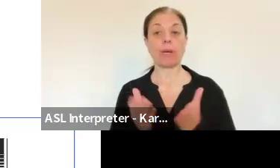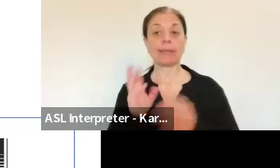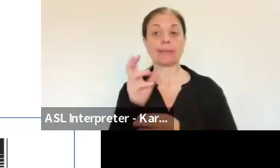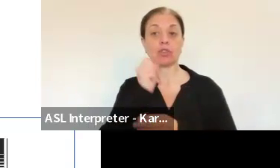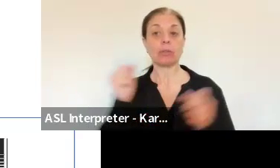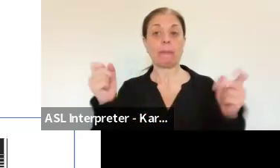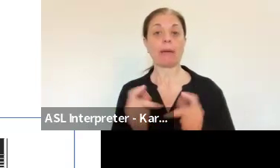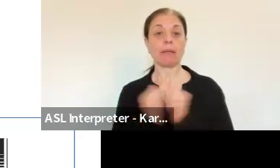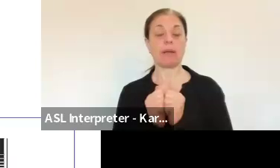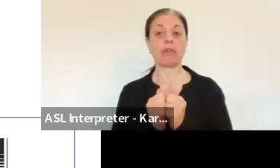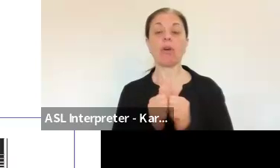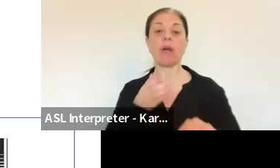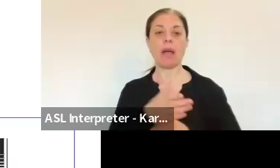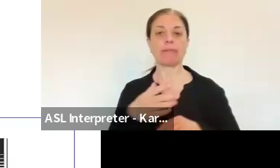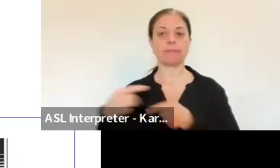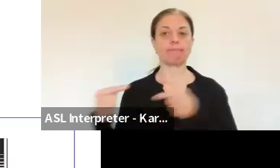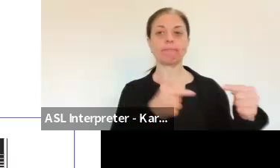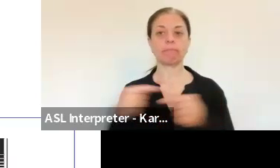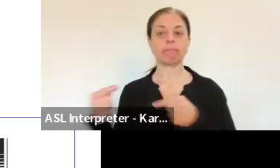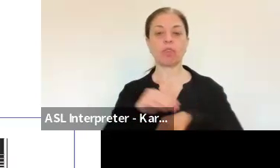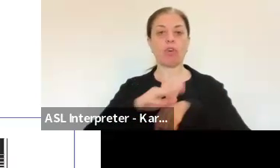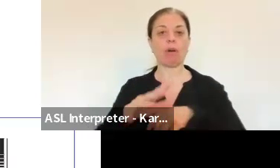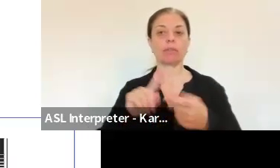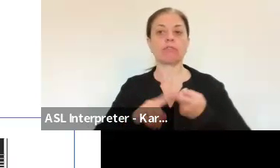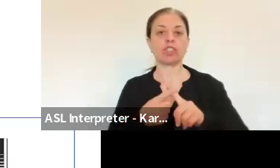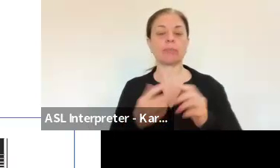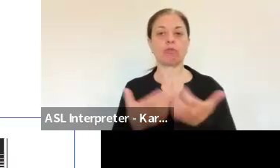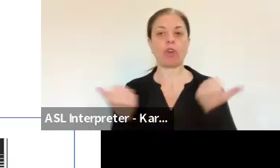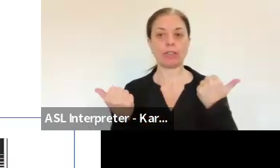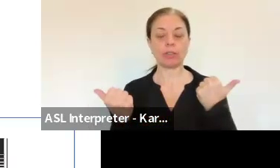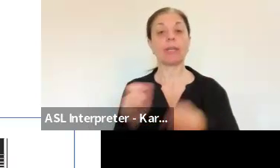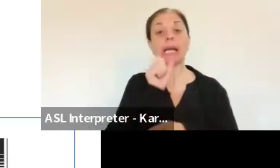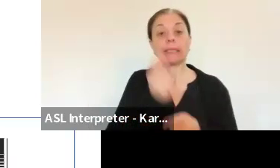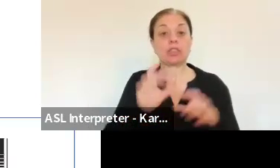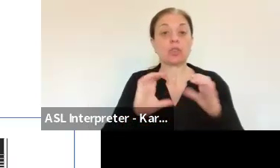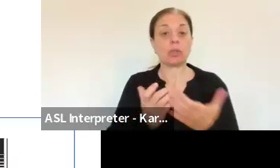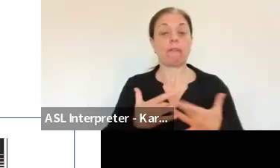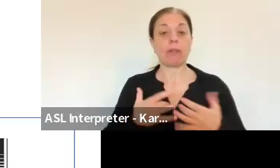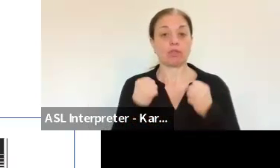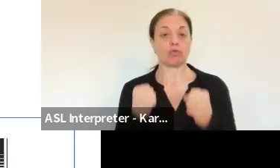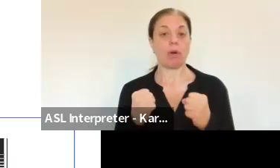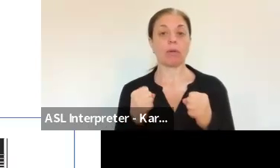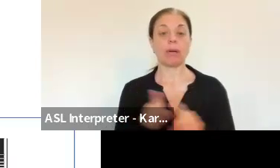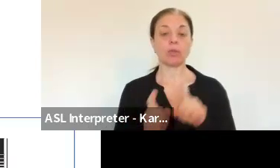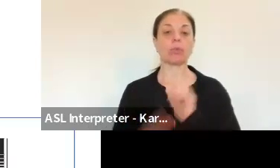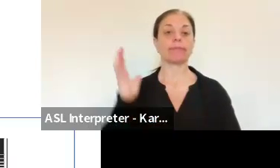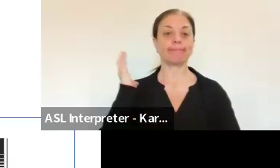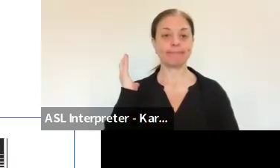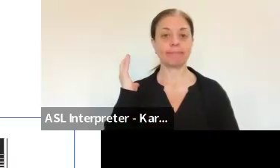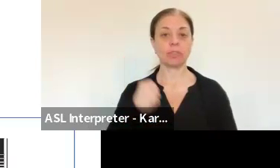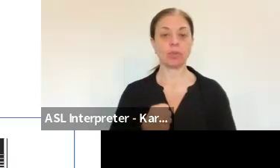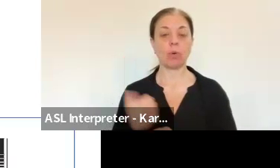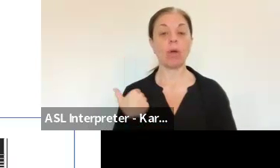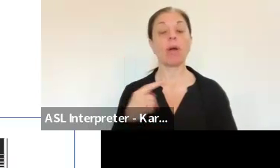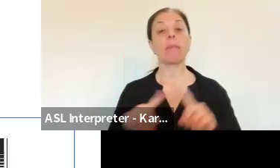after a rift caused their friendship to fracture. Their sisterhood feels as strong as it was years ago.